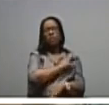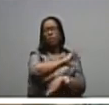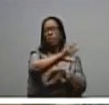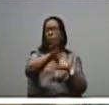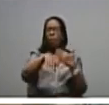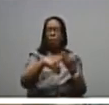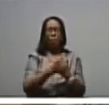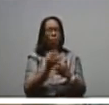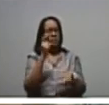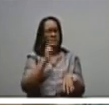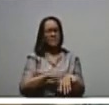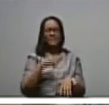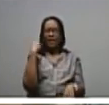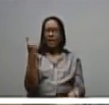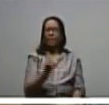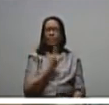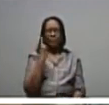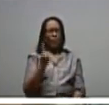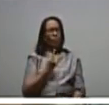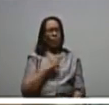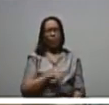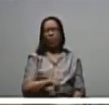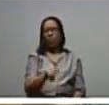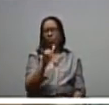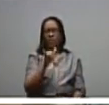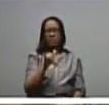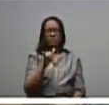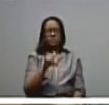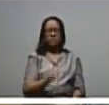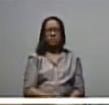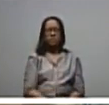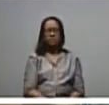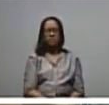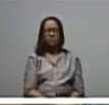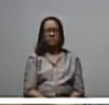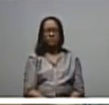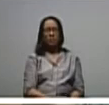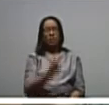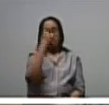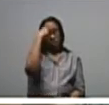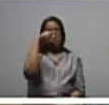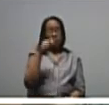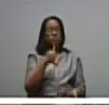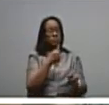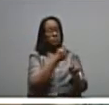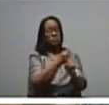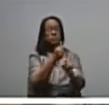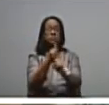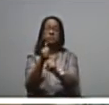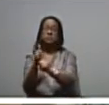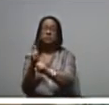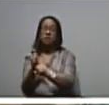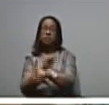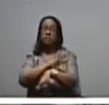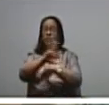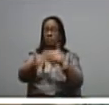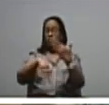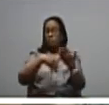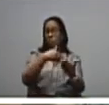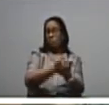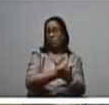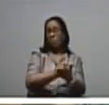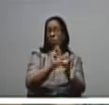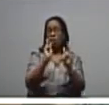from fear and pain, for ourselves and for everyone.